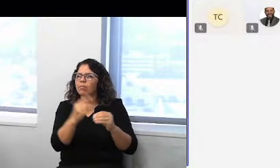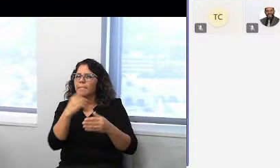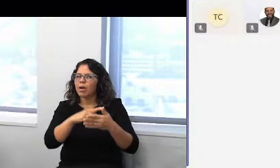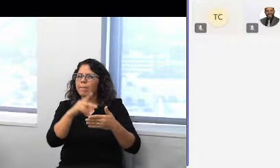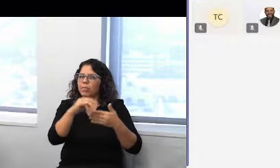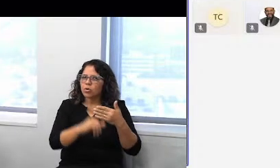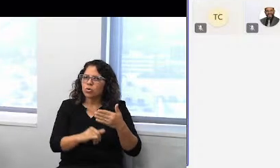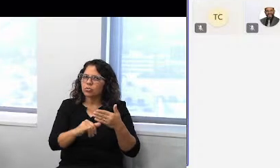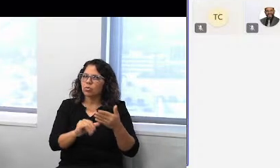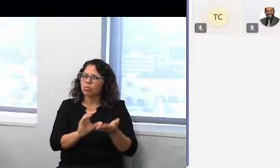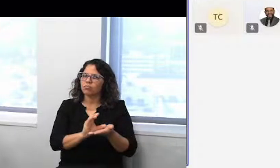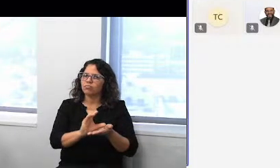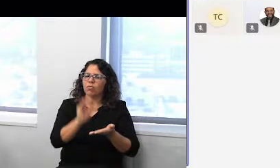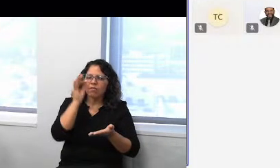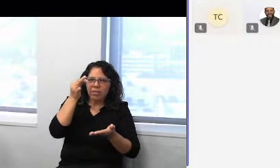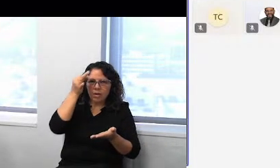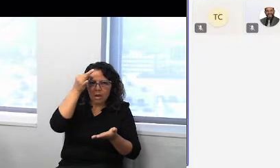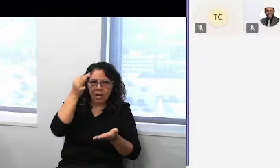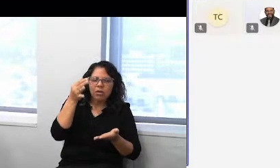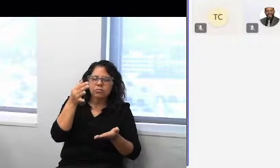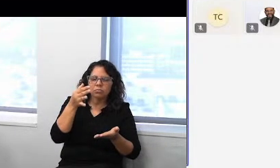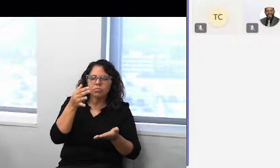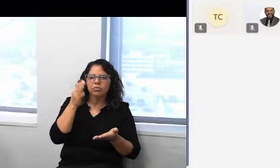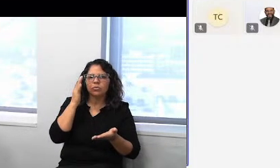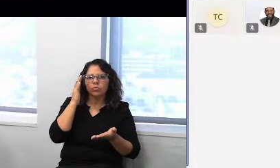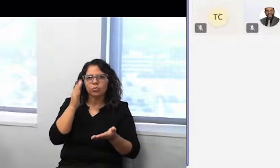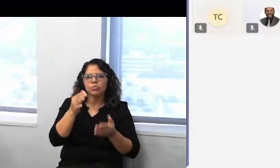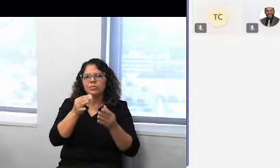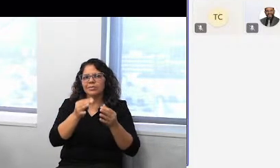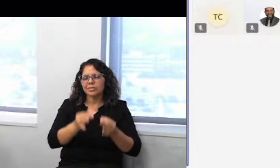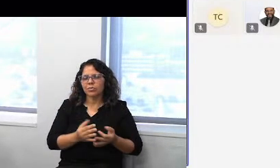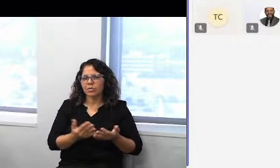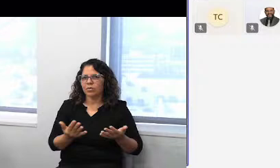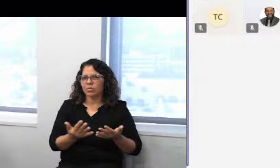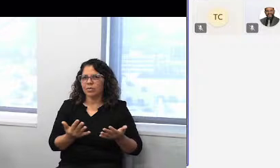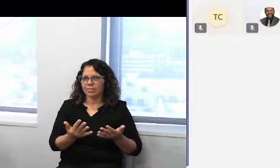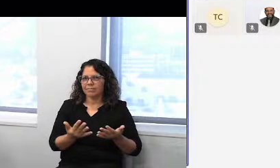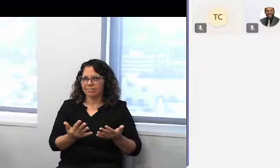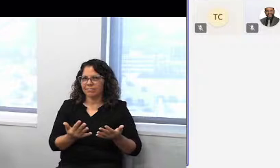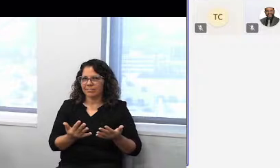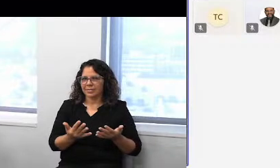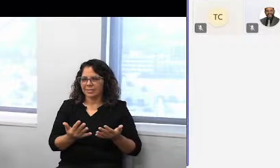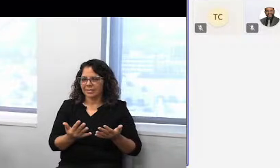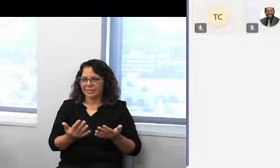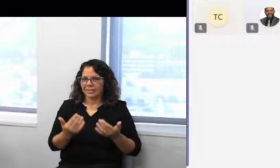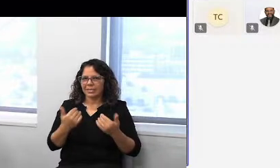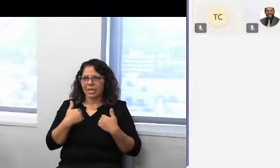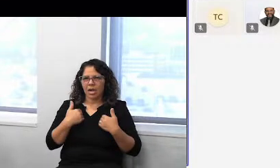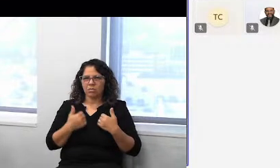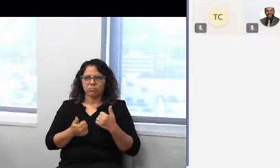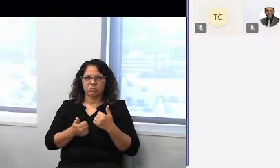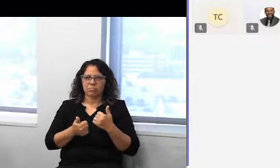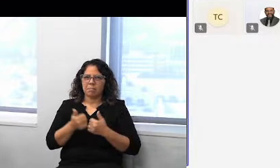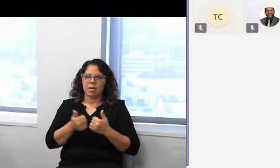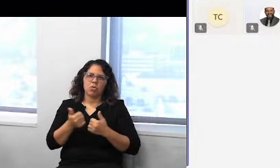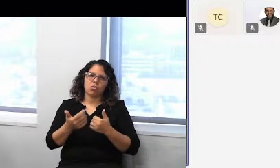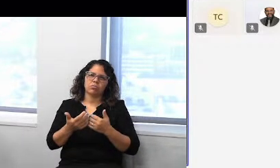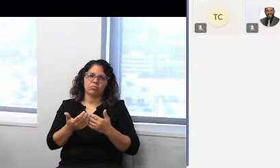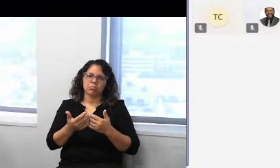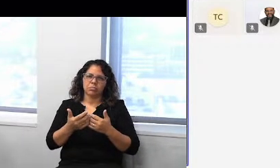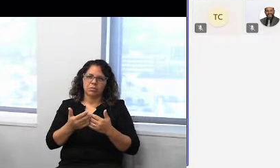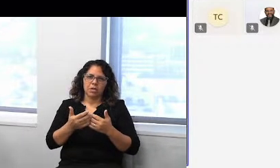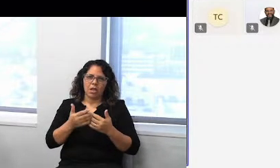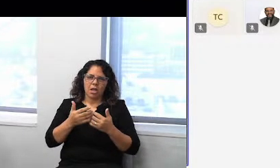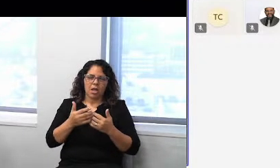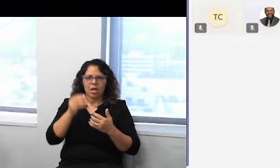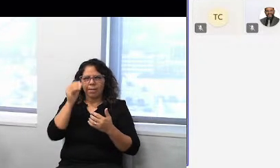will indeed ensure that there's additional access capacity, because we will be able to identify a replacement of a conductor